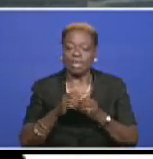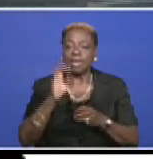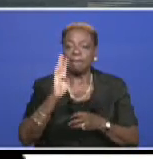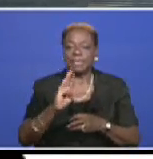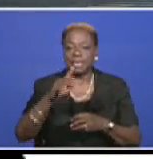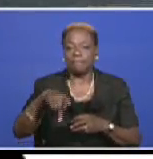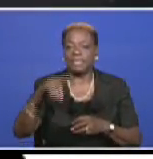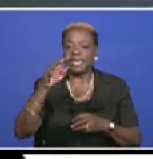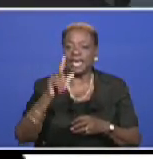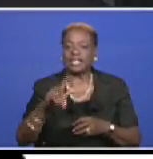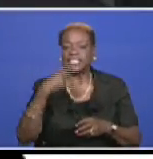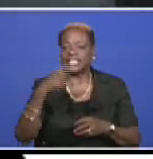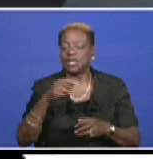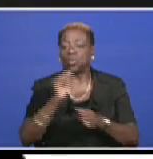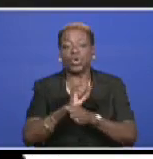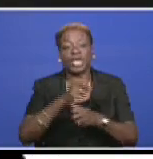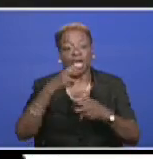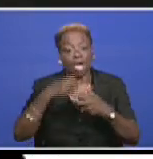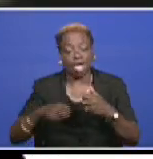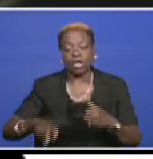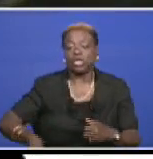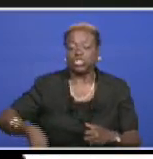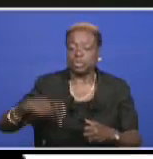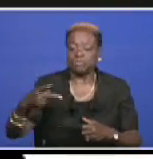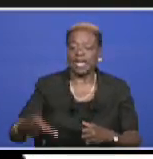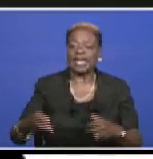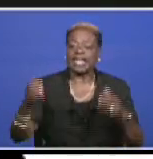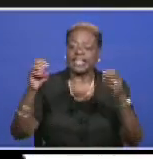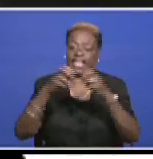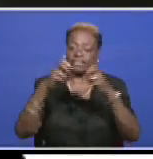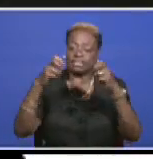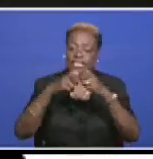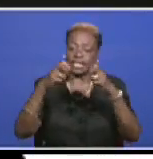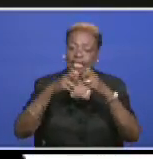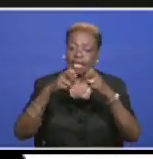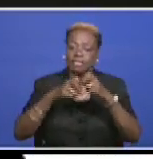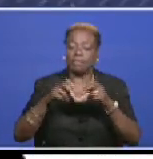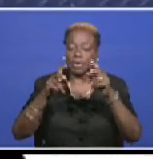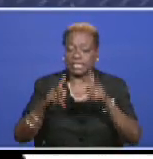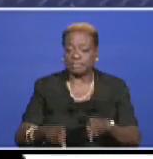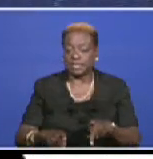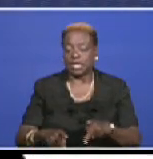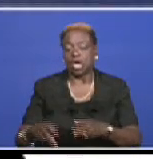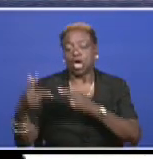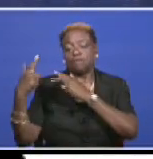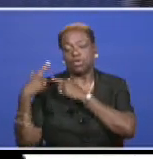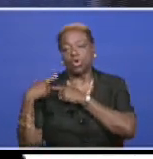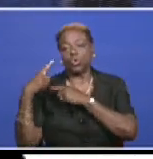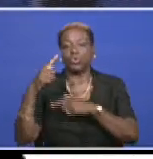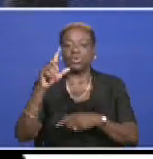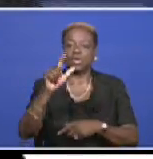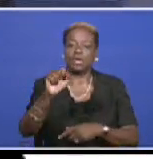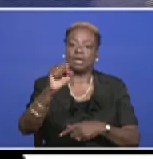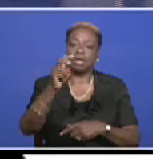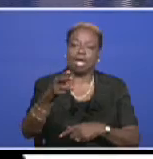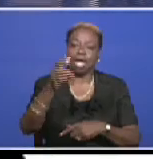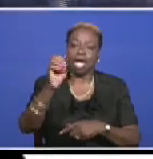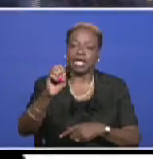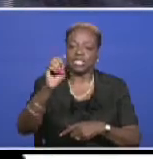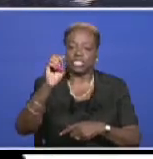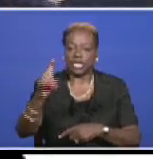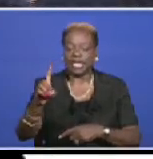working tirelessly to provide electricity. However, the possibility of load shedding this summer remains until work is complete at